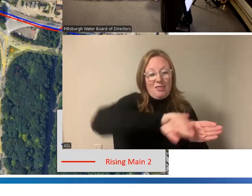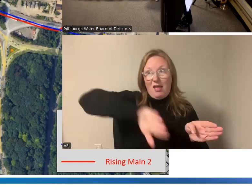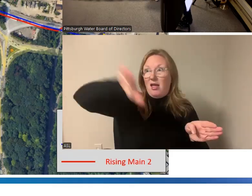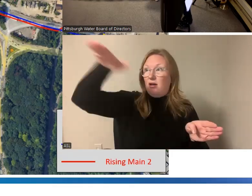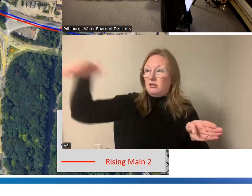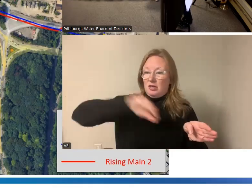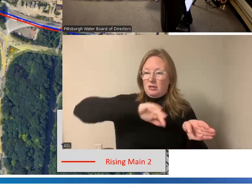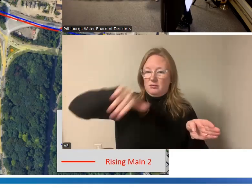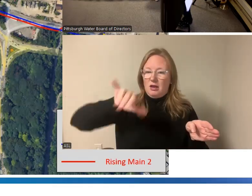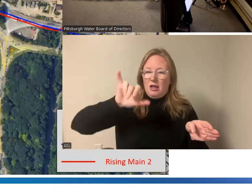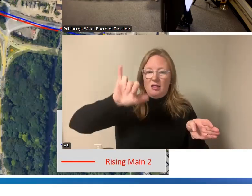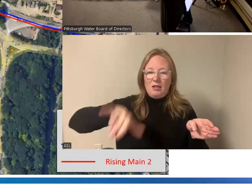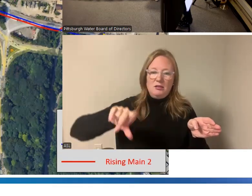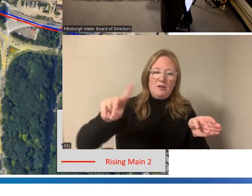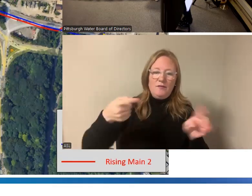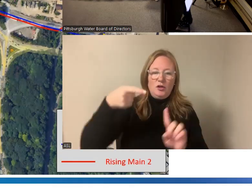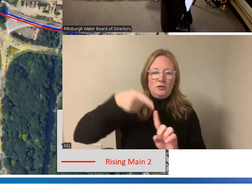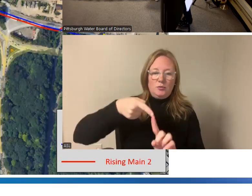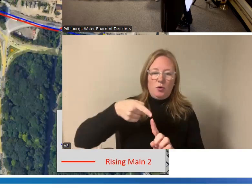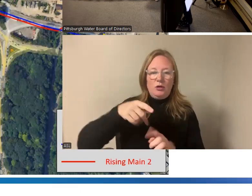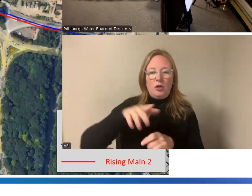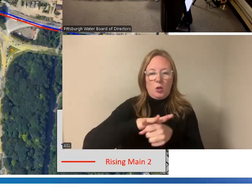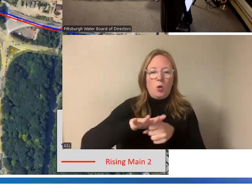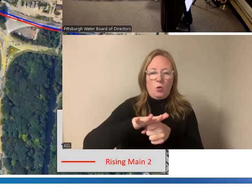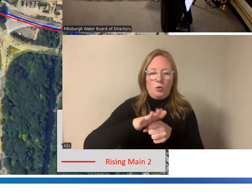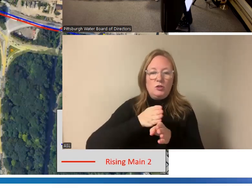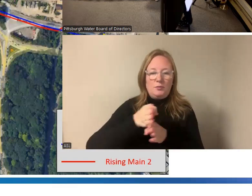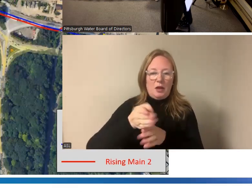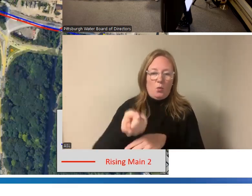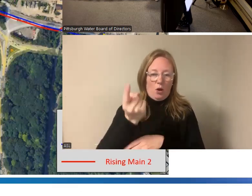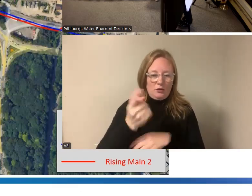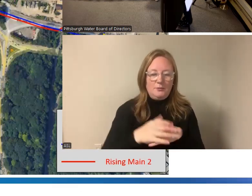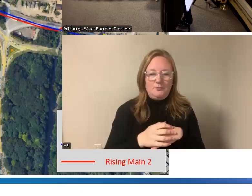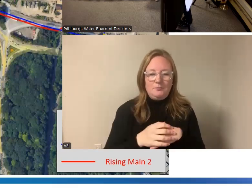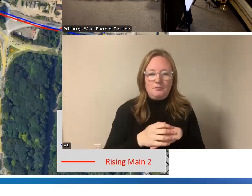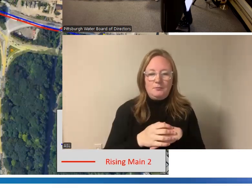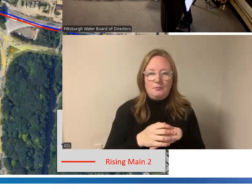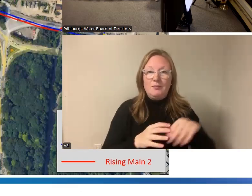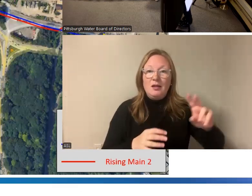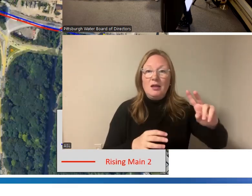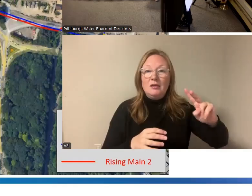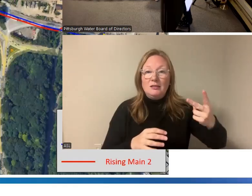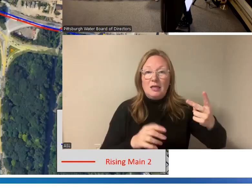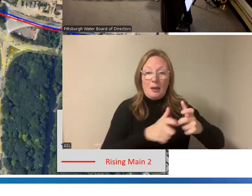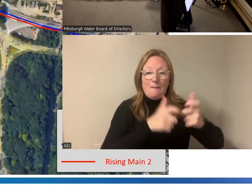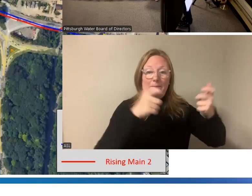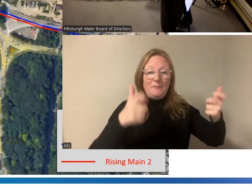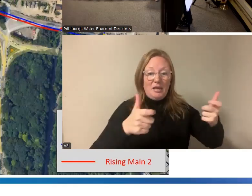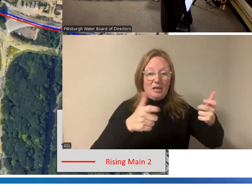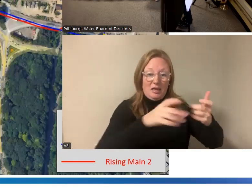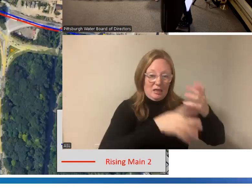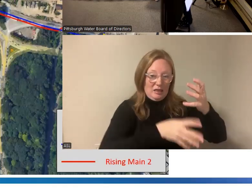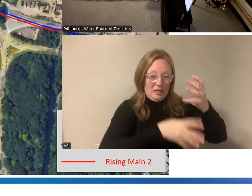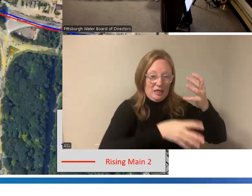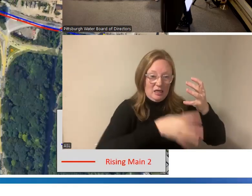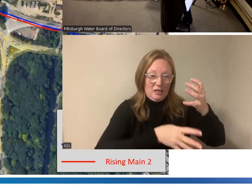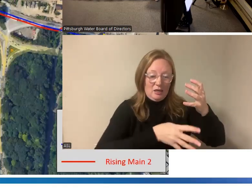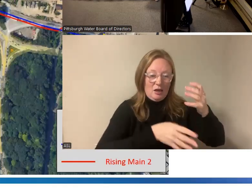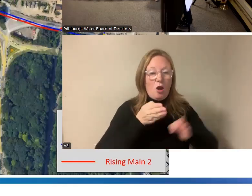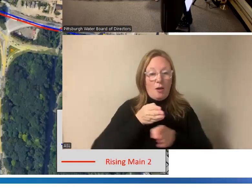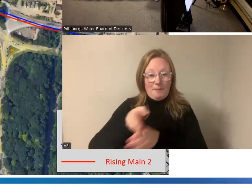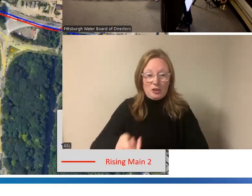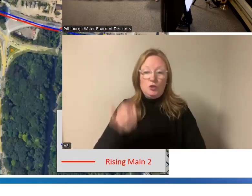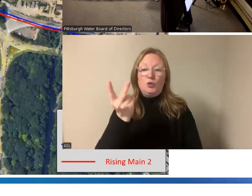is identified as the First Point Location 1, and an additional large leak on Rising Main